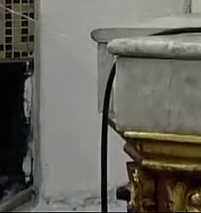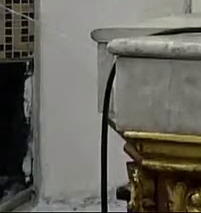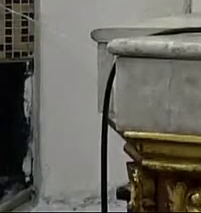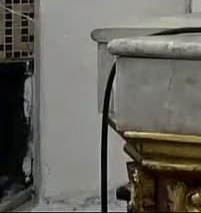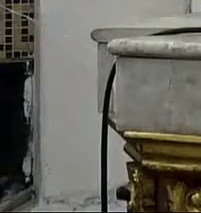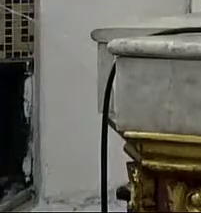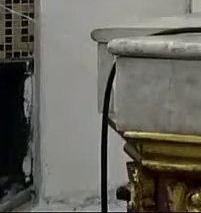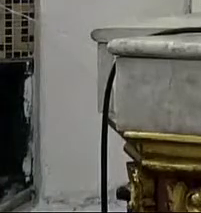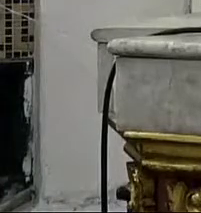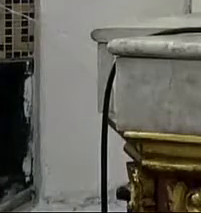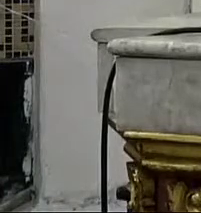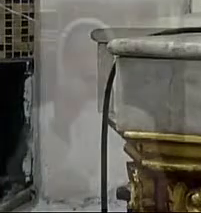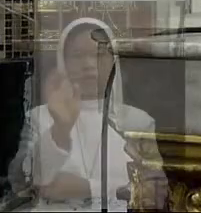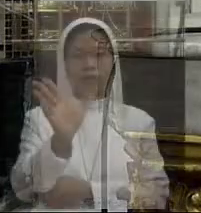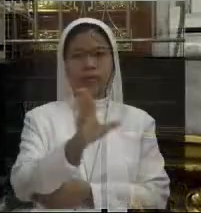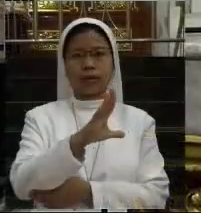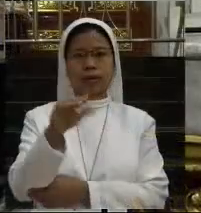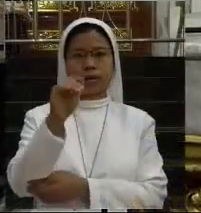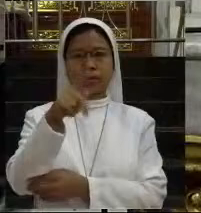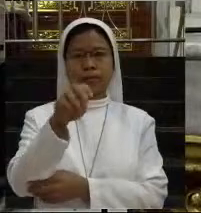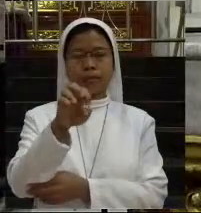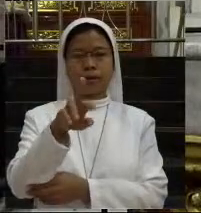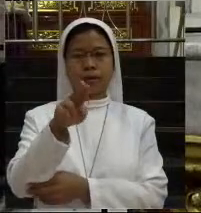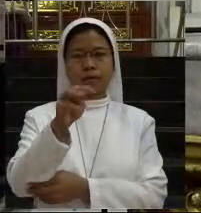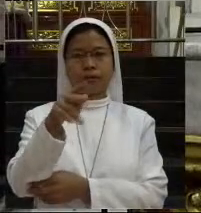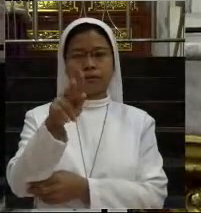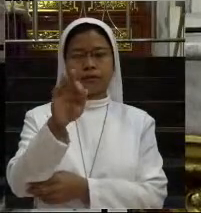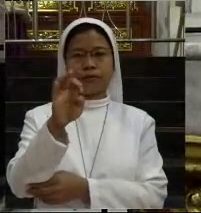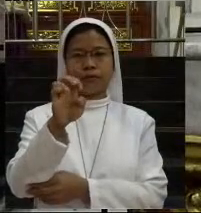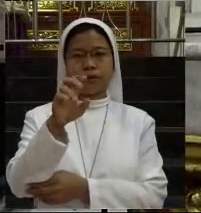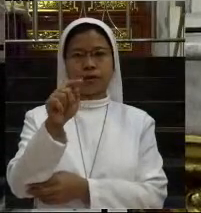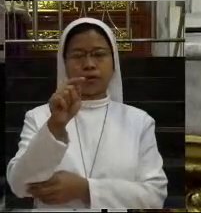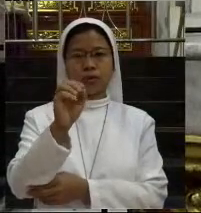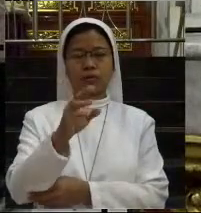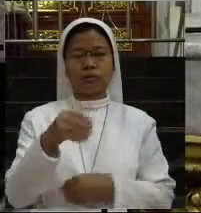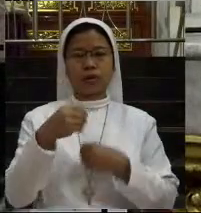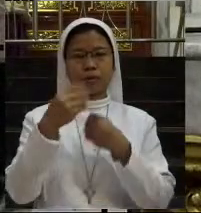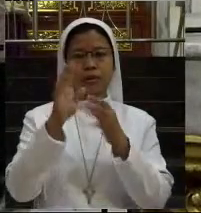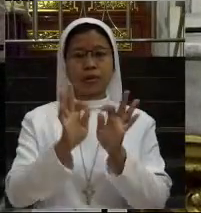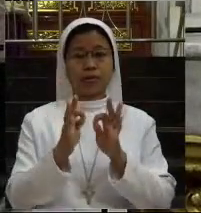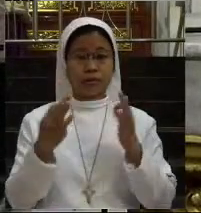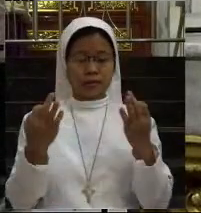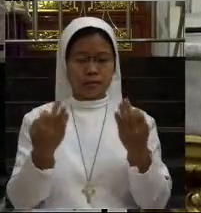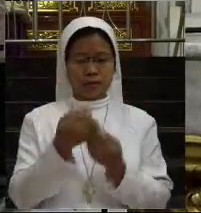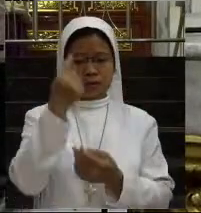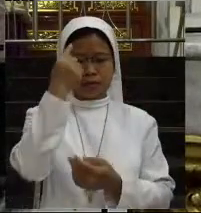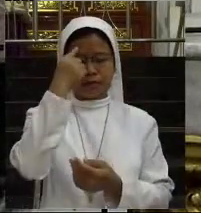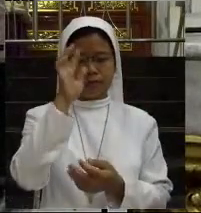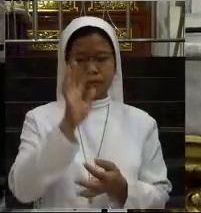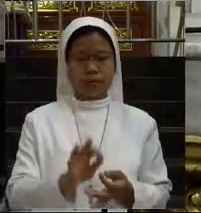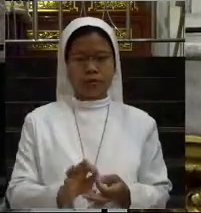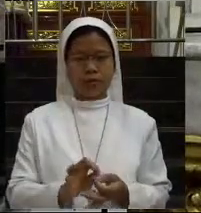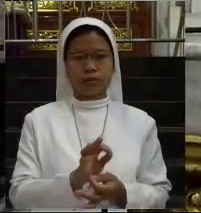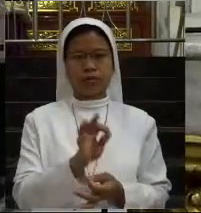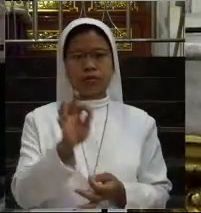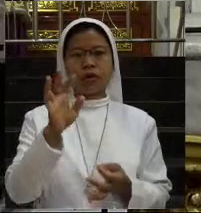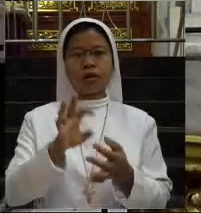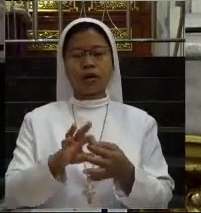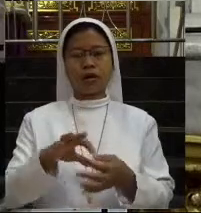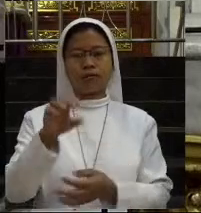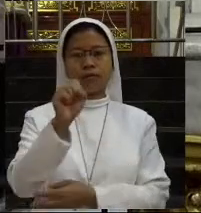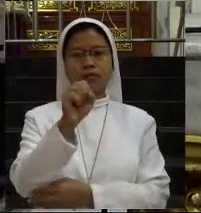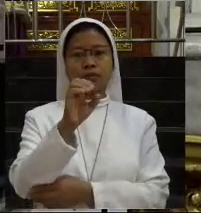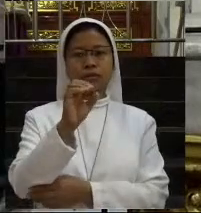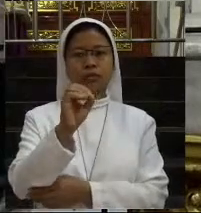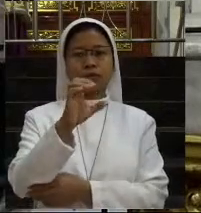and Perfecto, offered by Geriba family. For the soul of Socorro